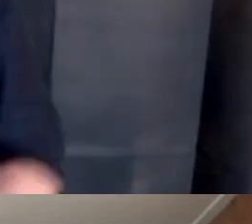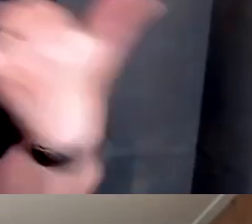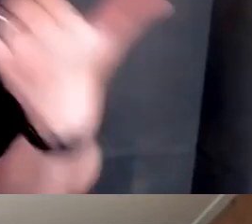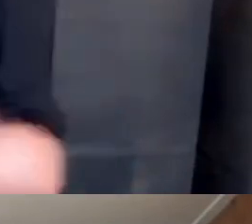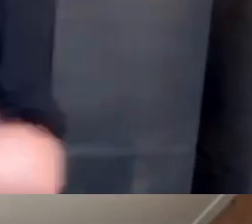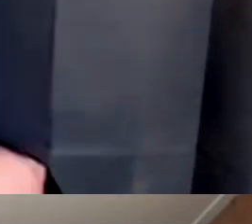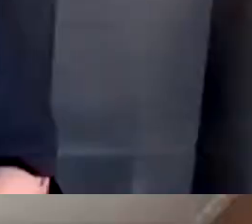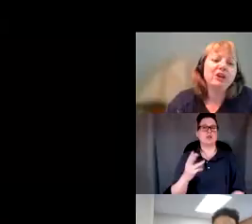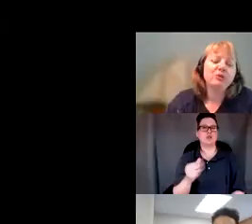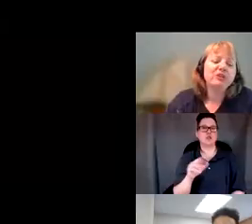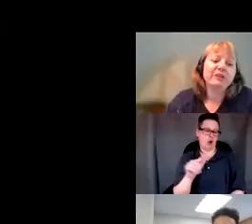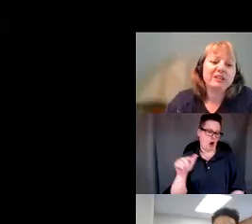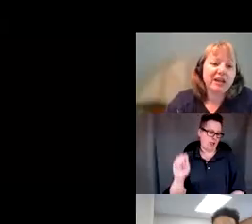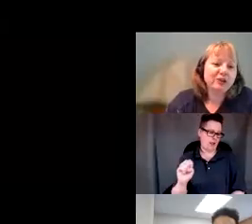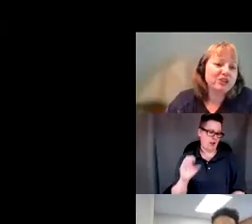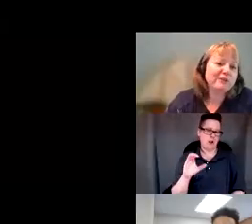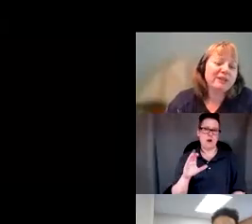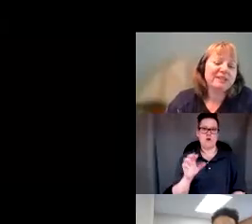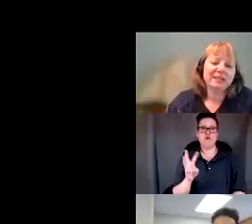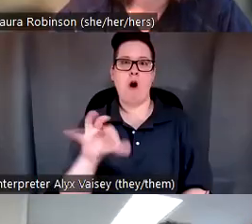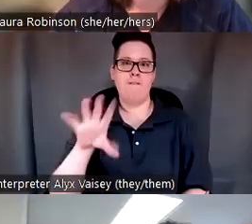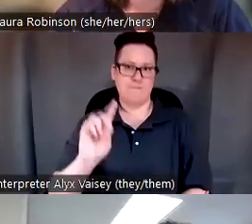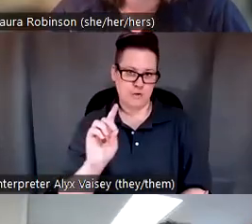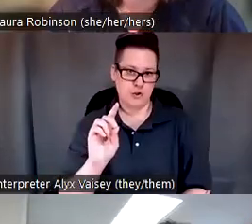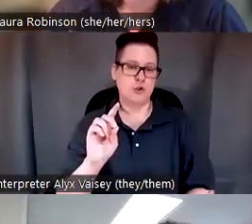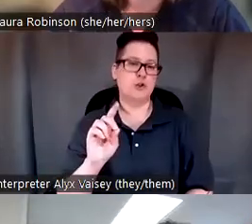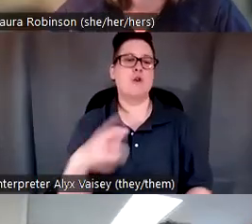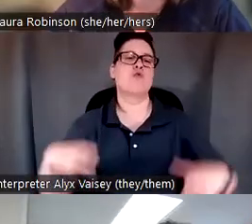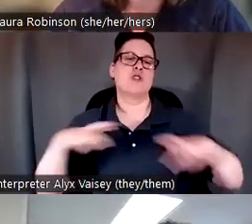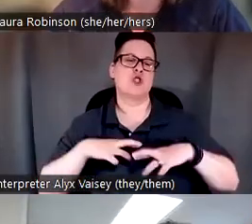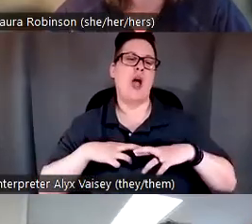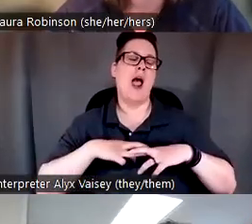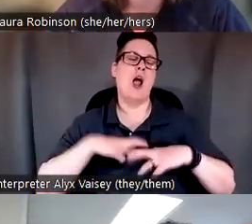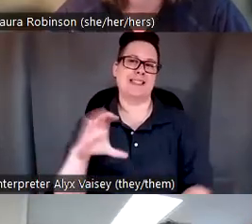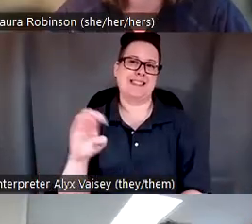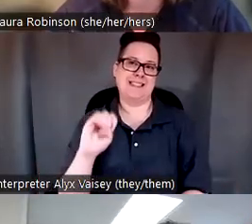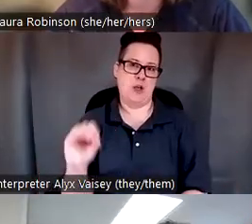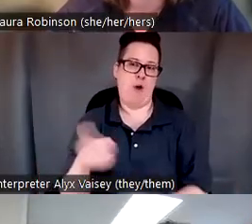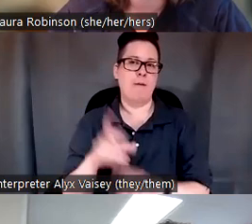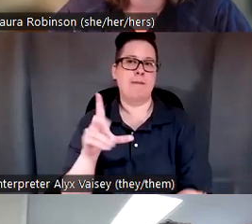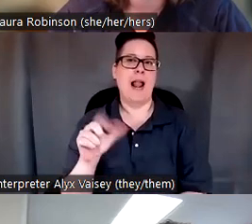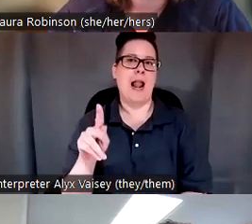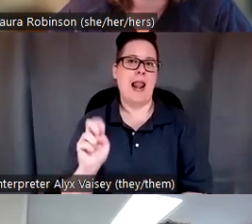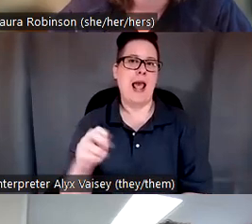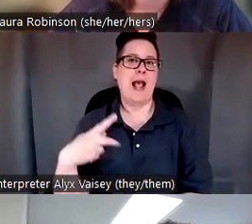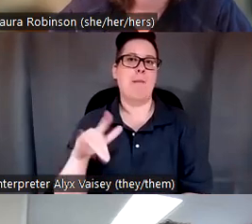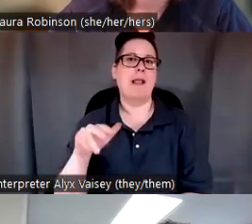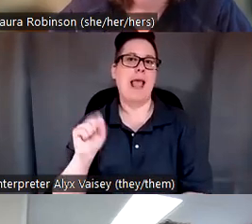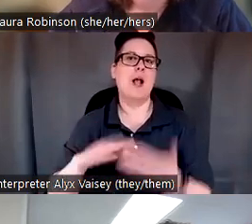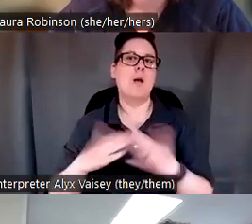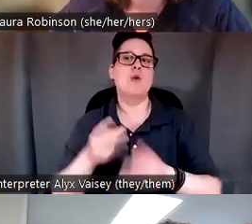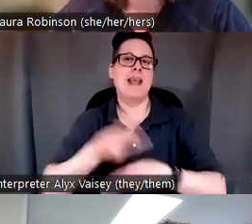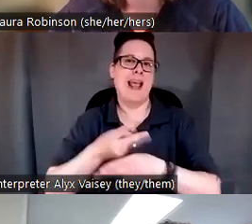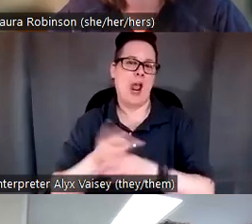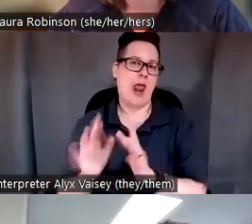presenter is Charlotte Crawford, who is a retired Chief Executive Officer from Lake Plains Community Care Network. And